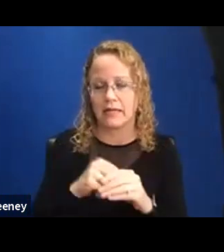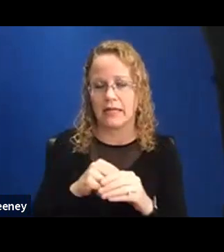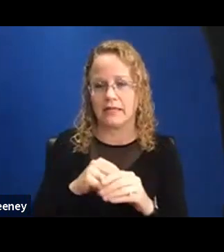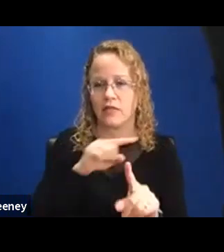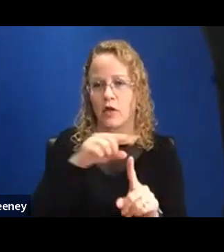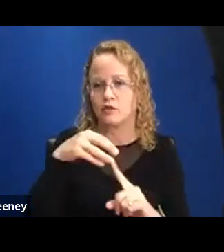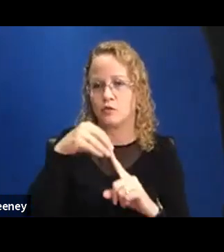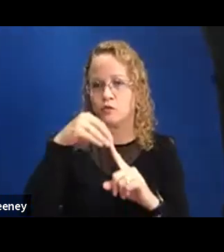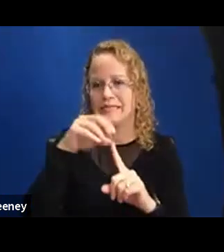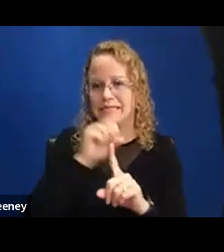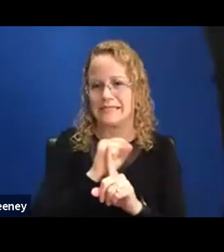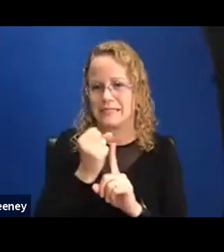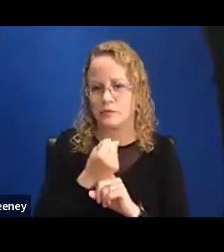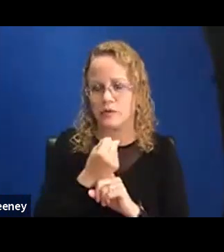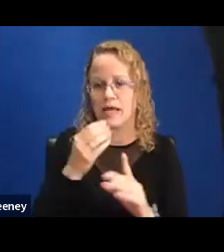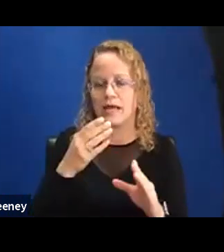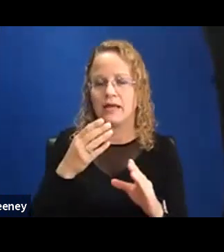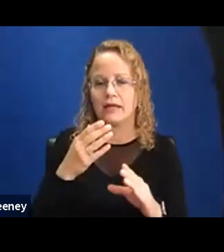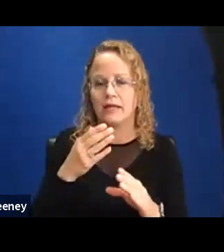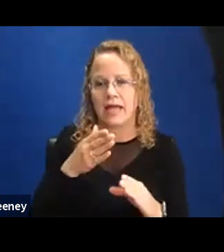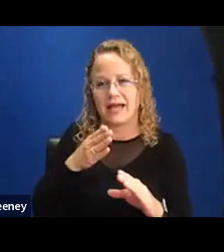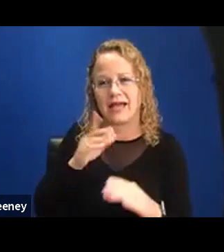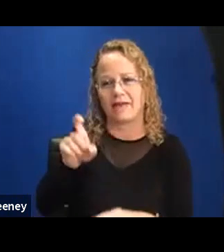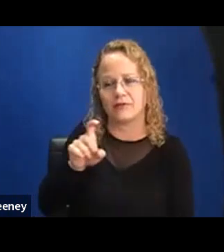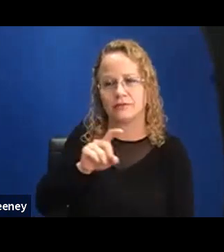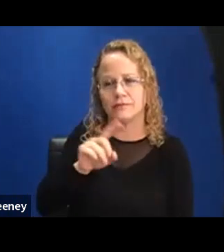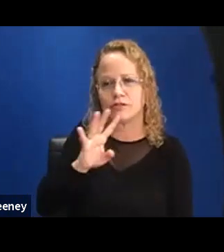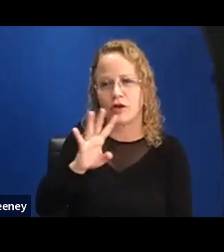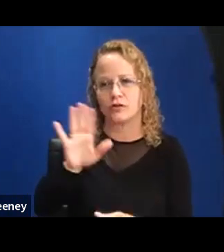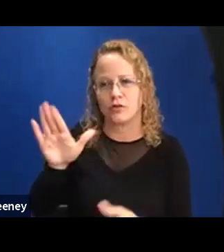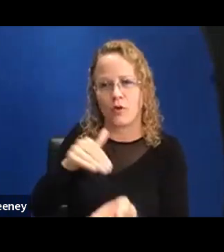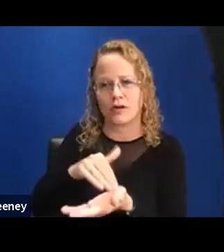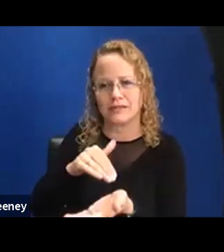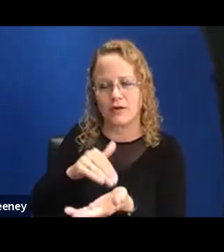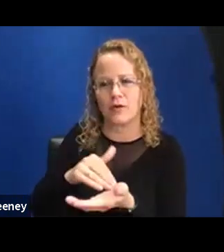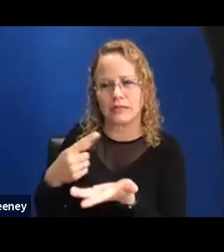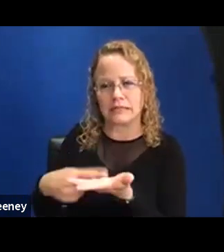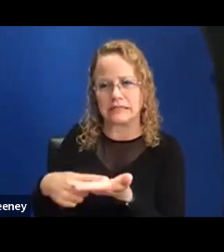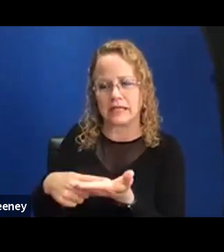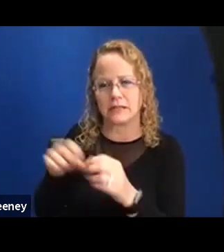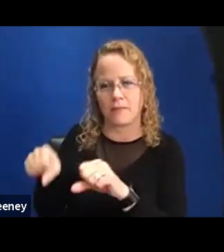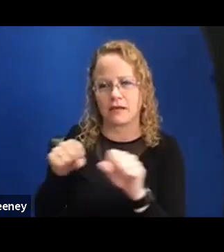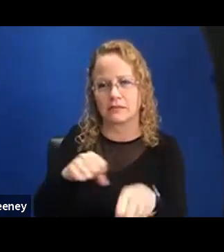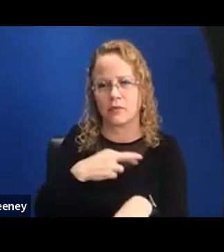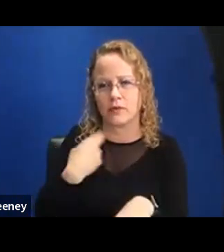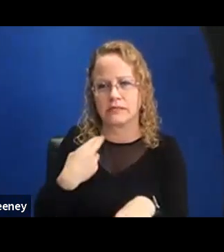unique situations, you have to consult your physician and talk through what those potential risks are.